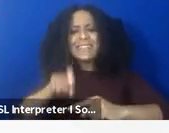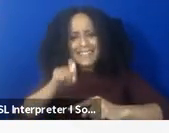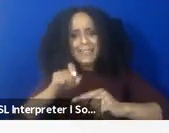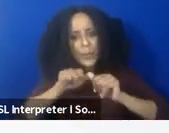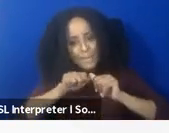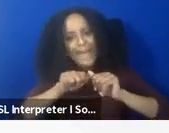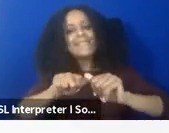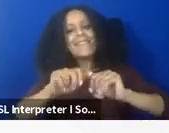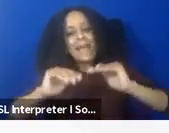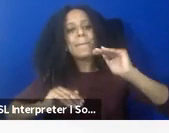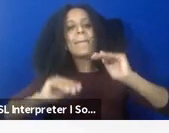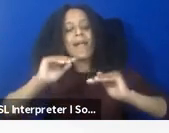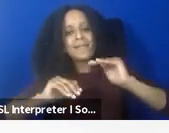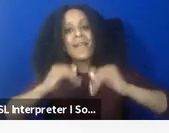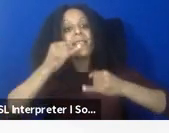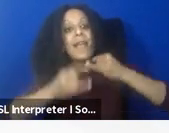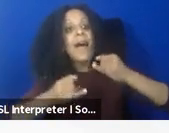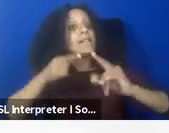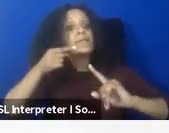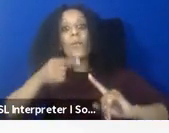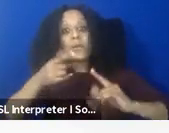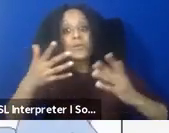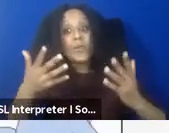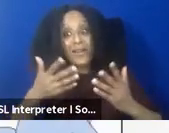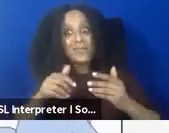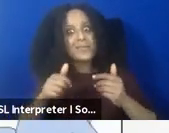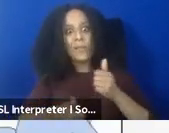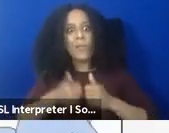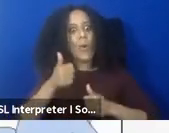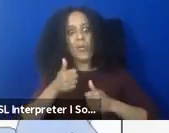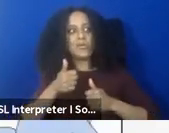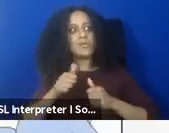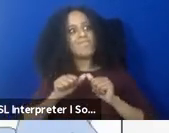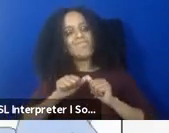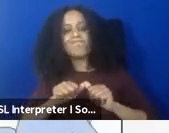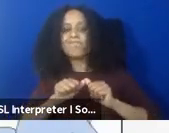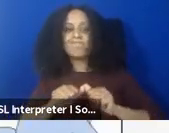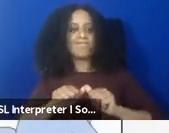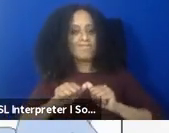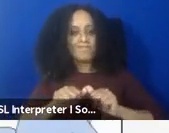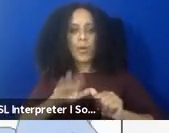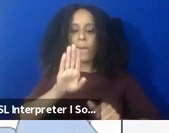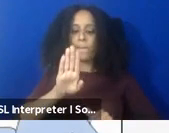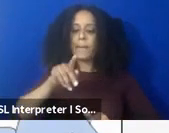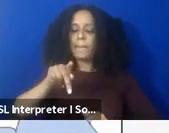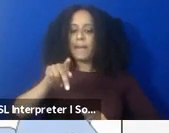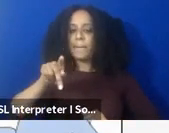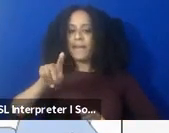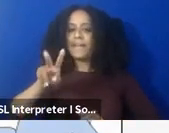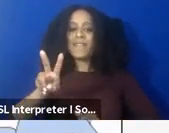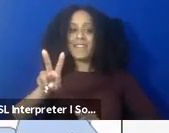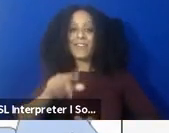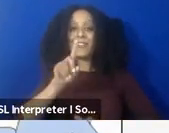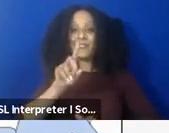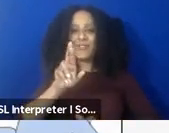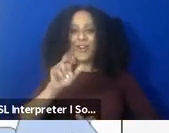balance. And then this last point here, it's probably the most consistent between studies, is on BPPV. And Dr. Gaffney also